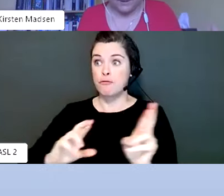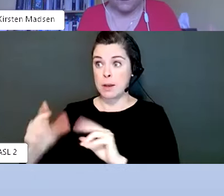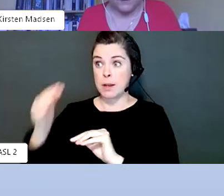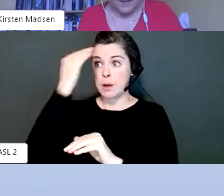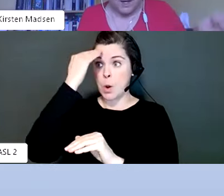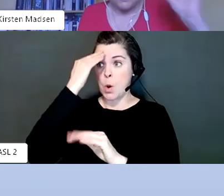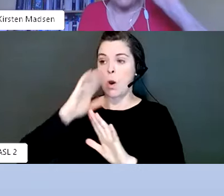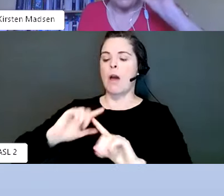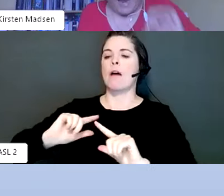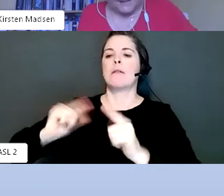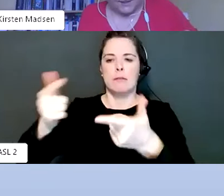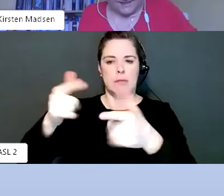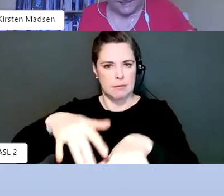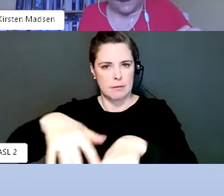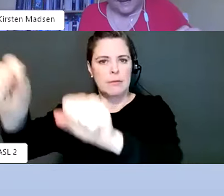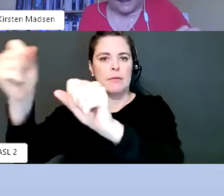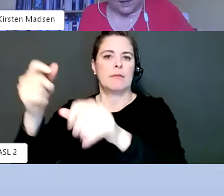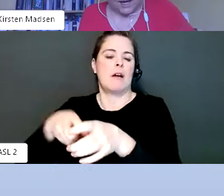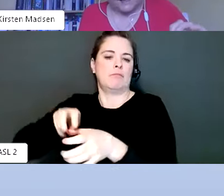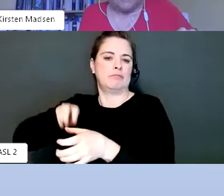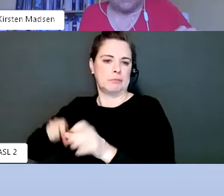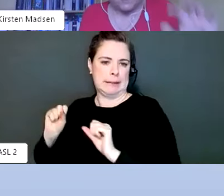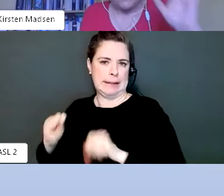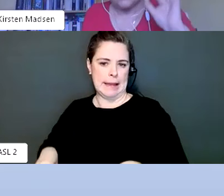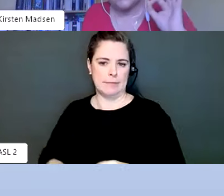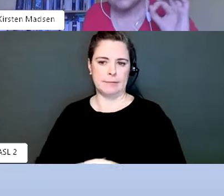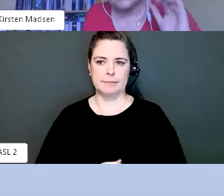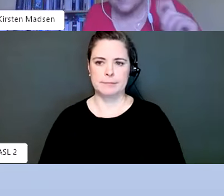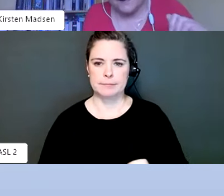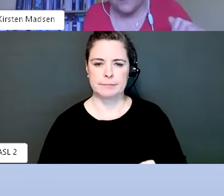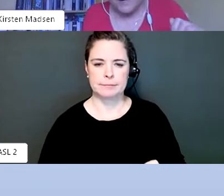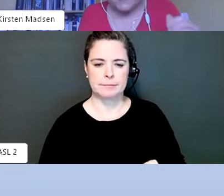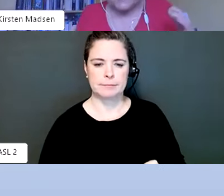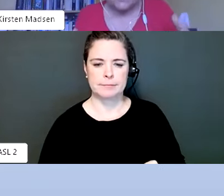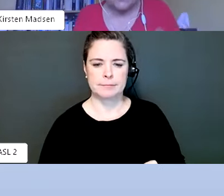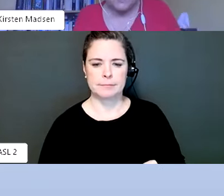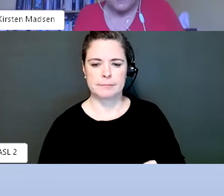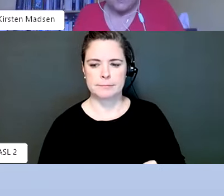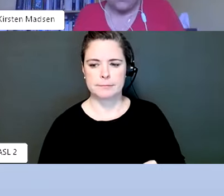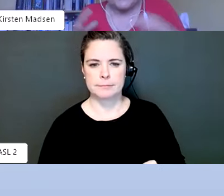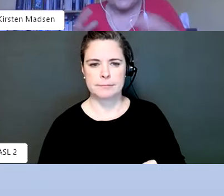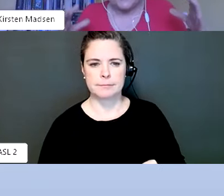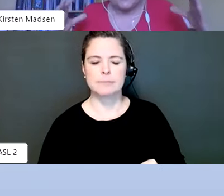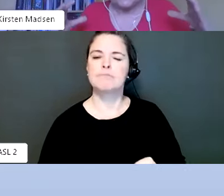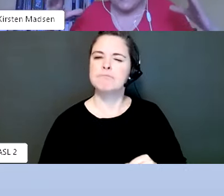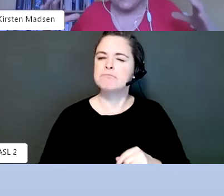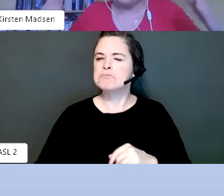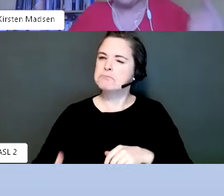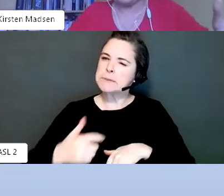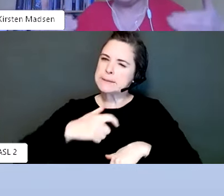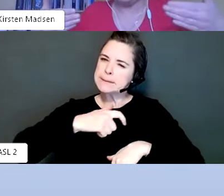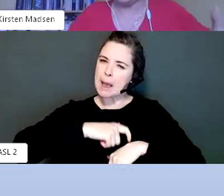over. As you can see in the next slide, there is a time frame. So we still,